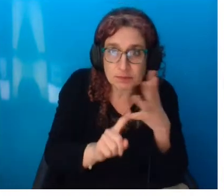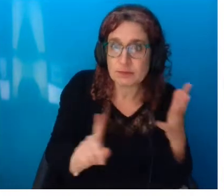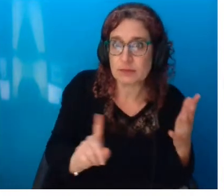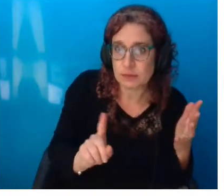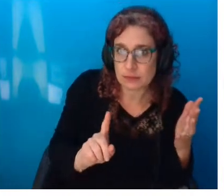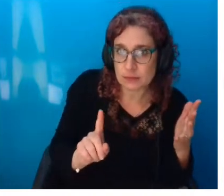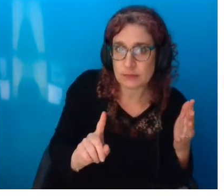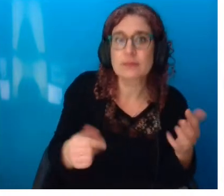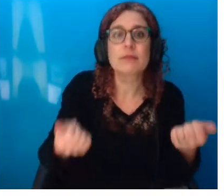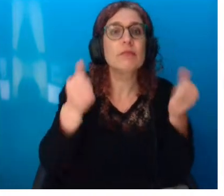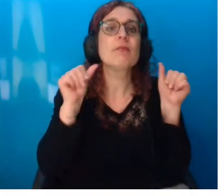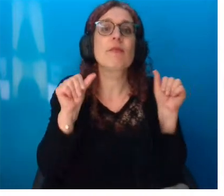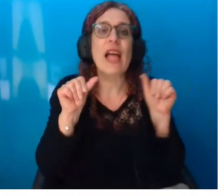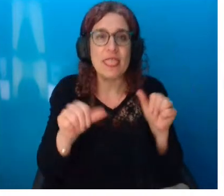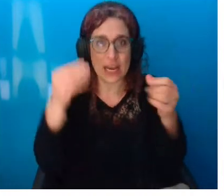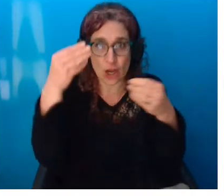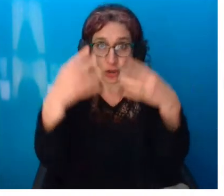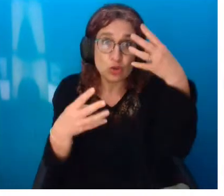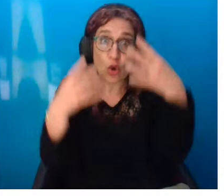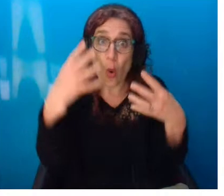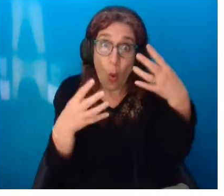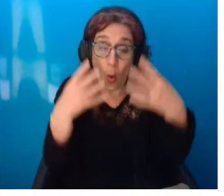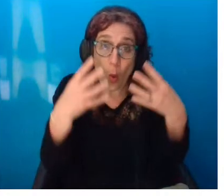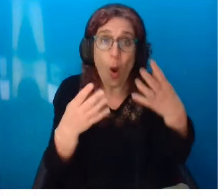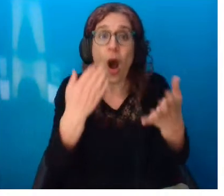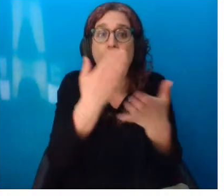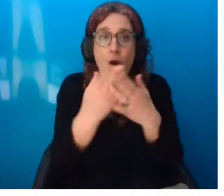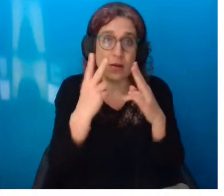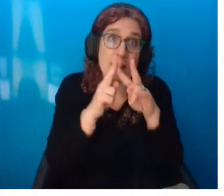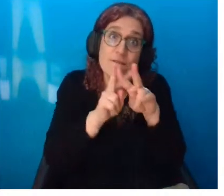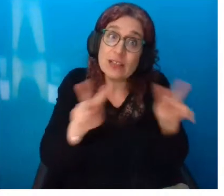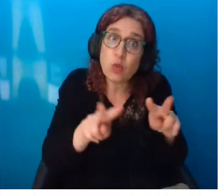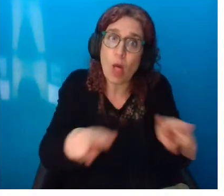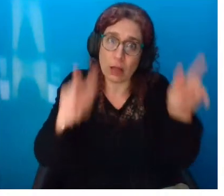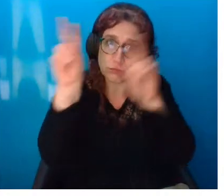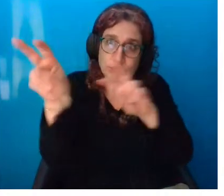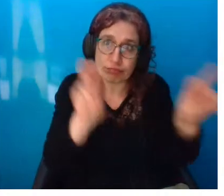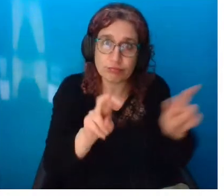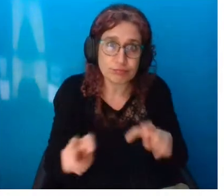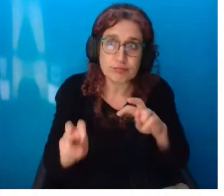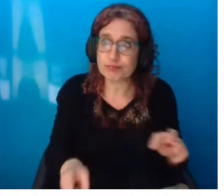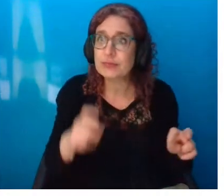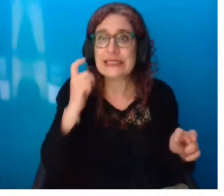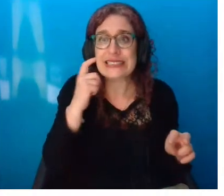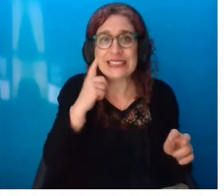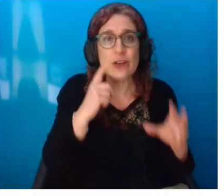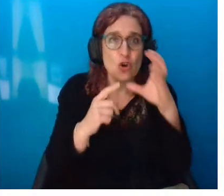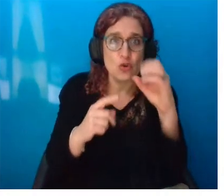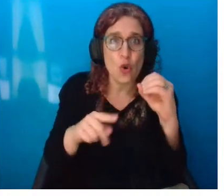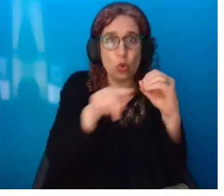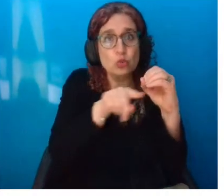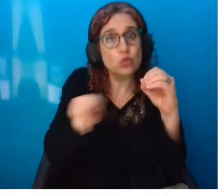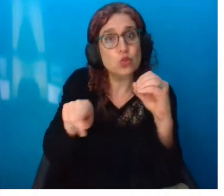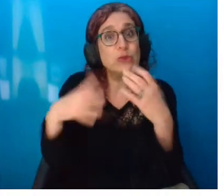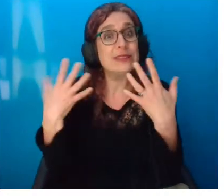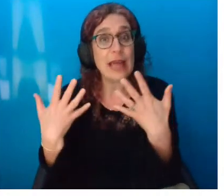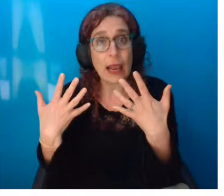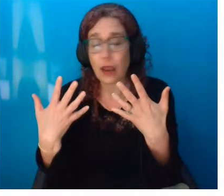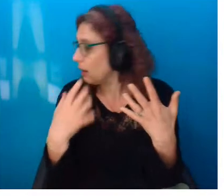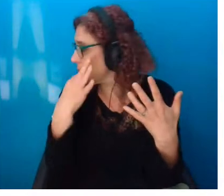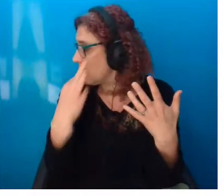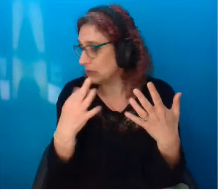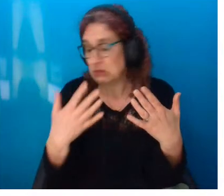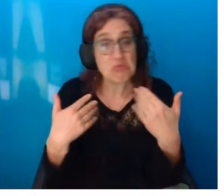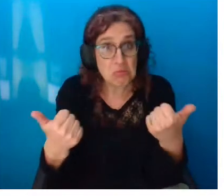then do a score the nasal symptoms on a visual analog scale. Very easy to do. Score of 0 to 10. How do you think your nasal